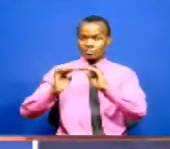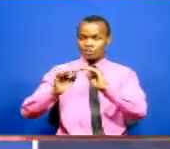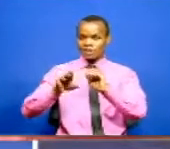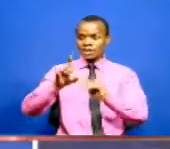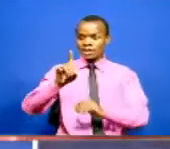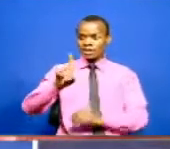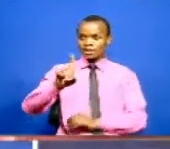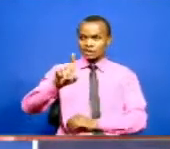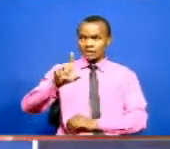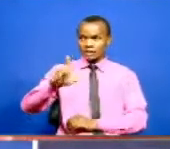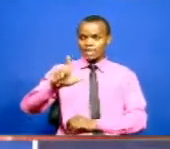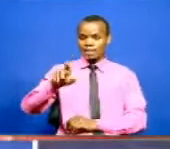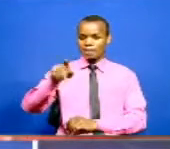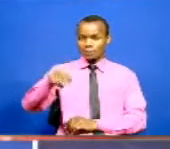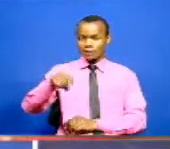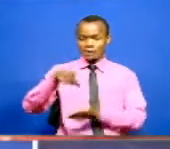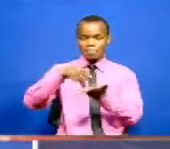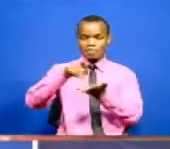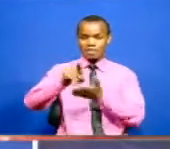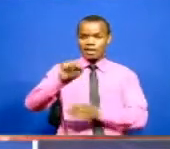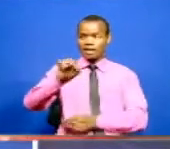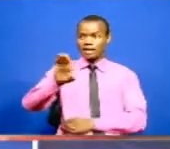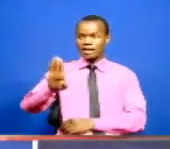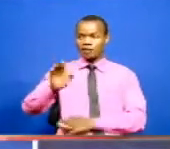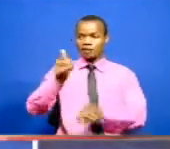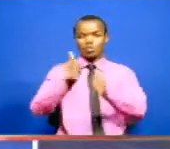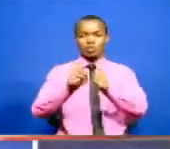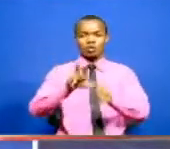buy digital devices that have been availed in